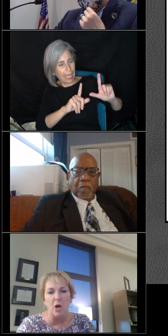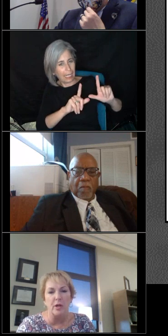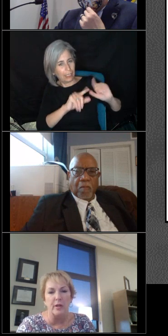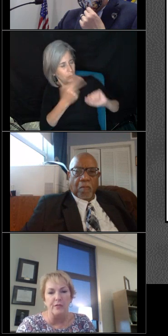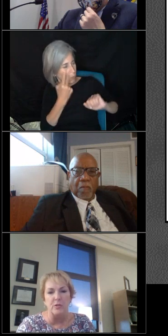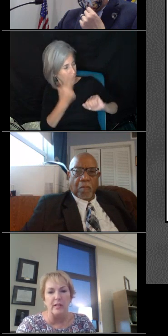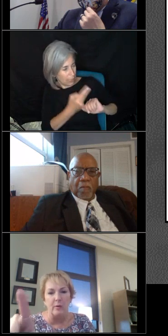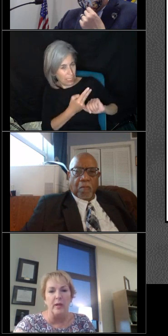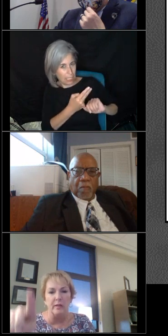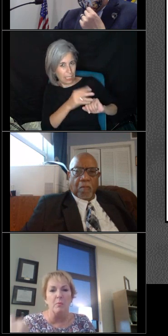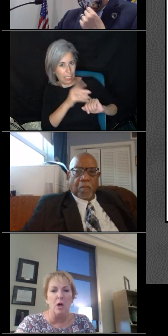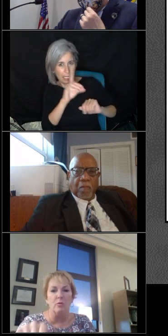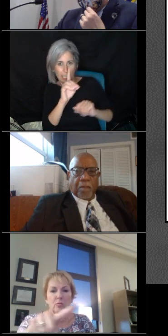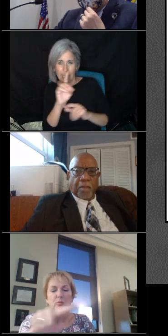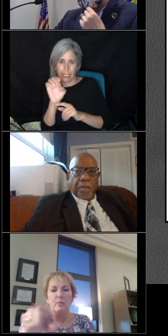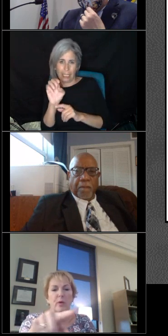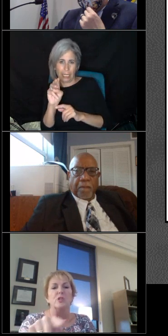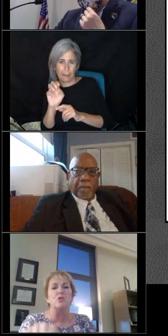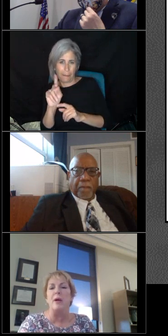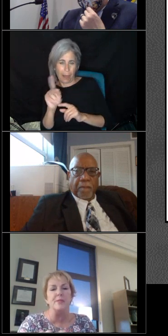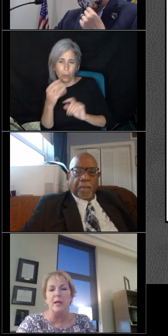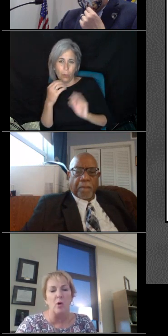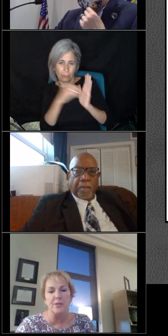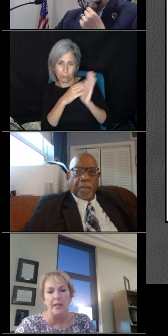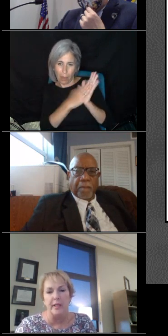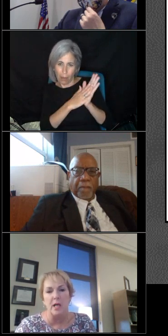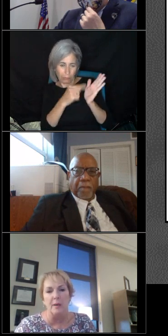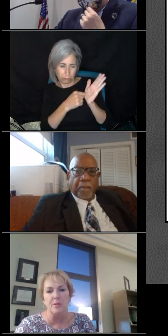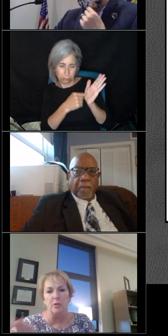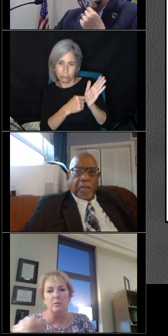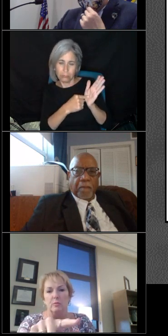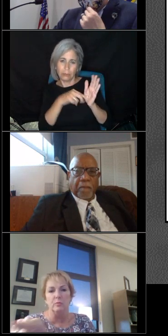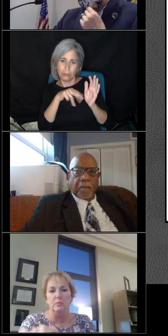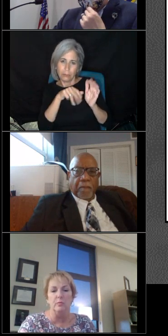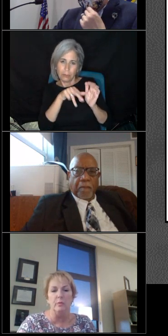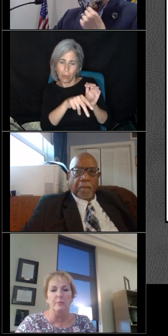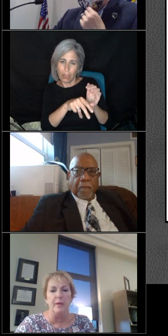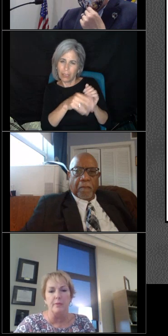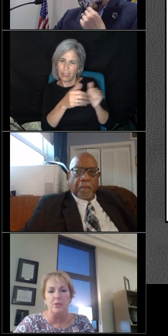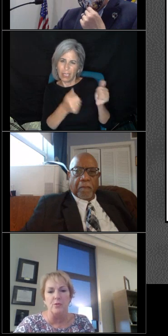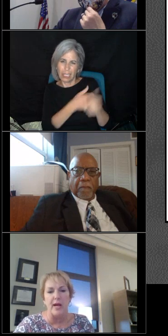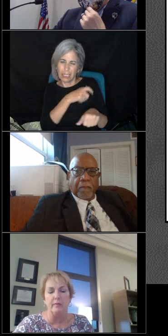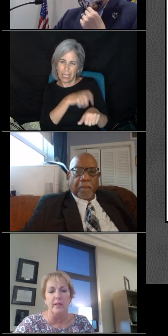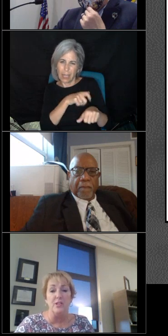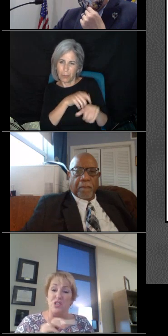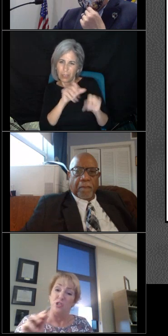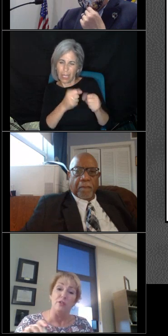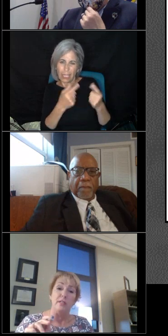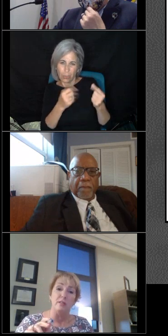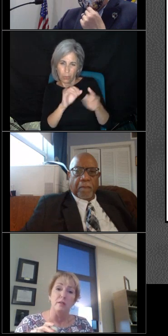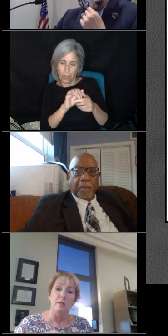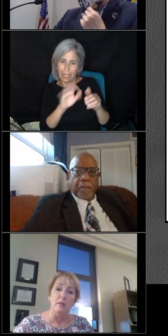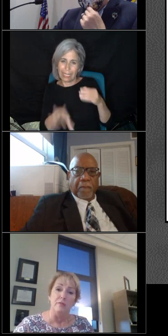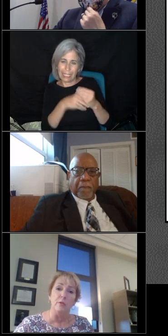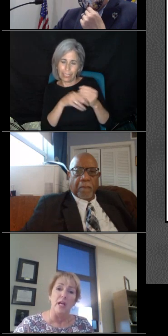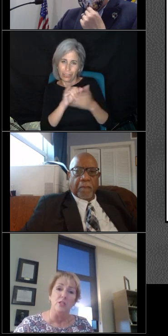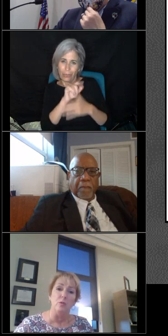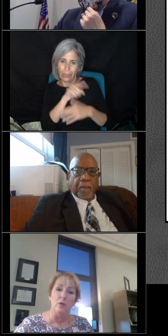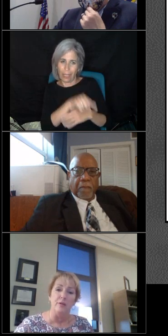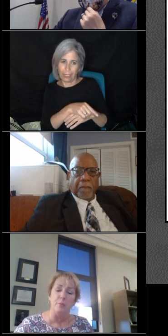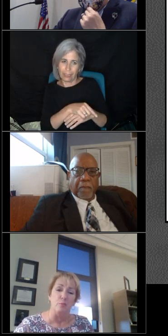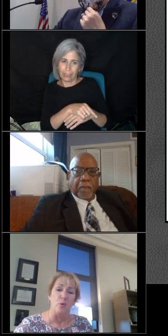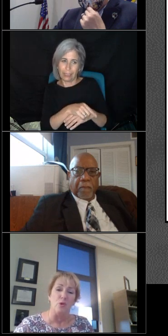can demarc, if you did that, we can stripe sidewalks at any time. So we would be able to do that in addition to this,